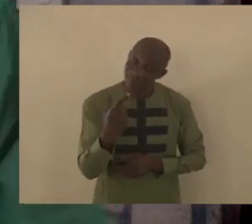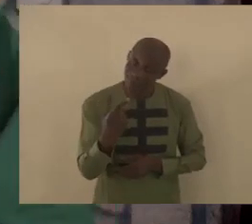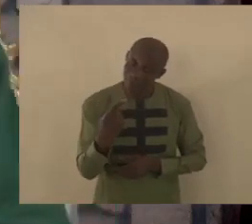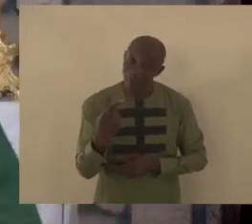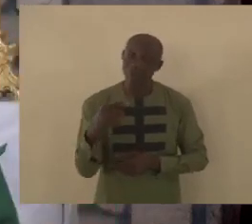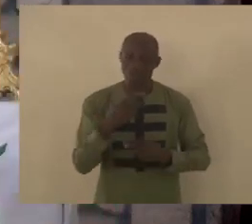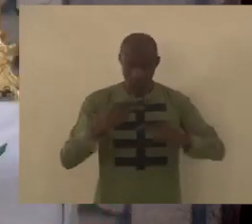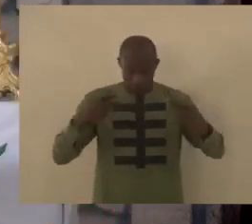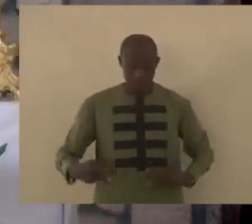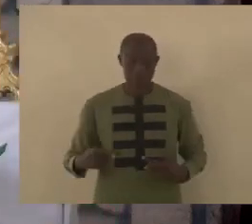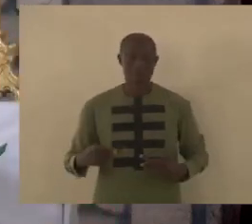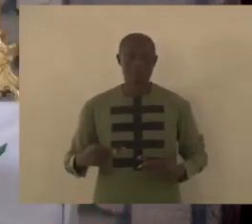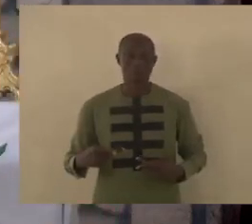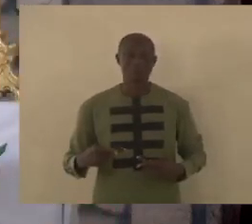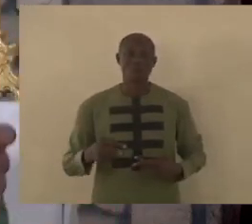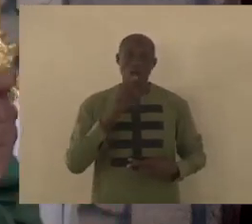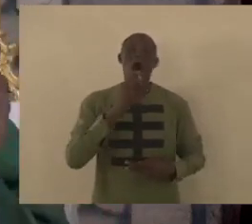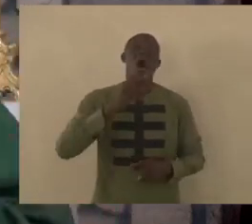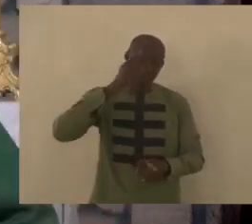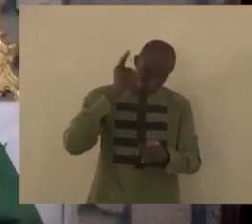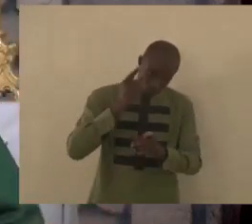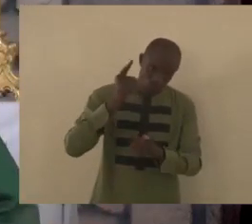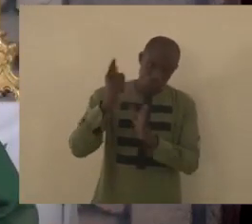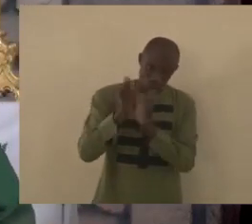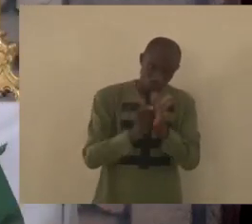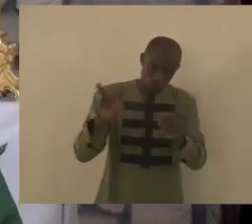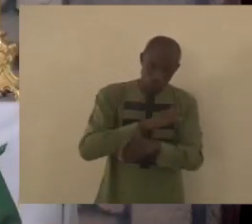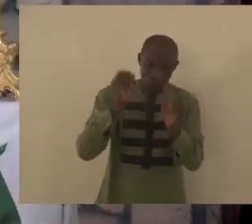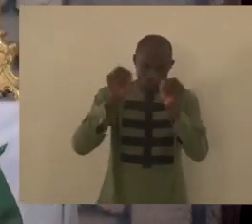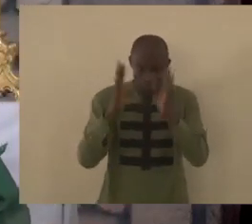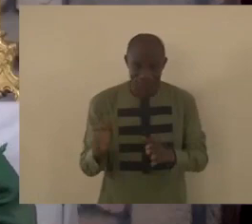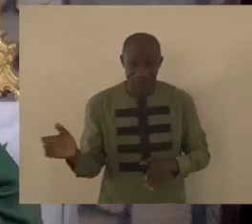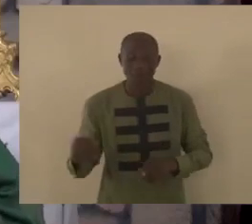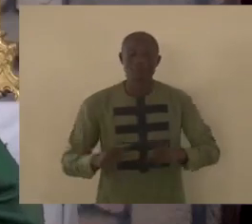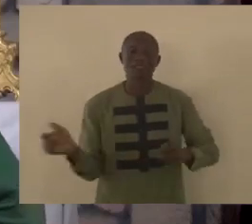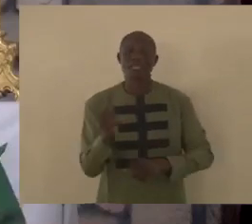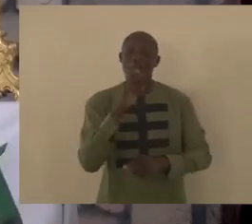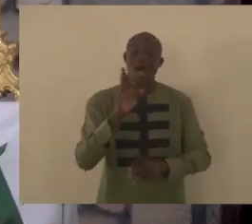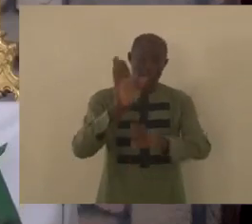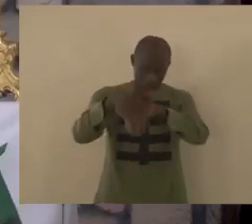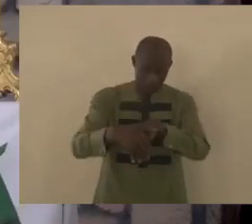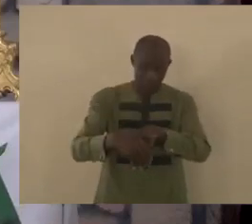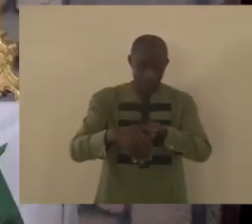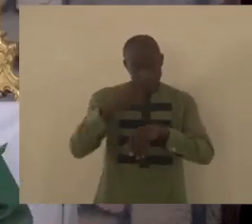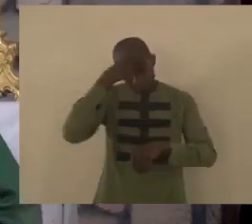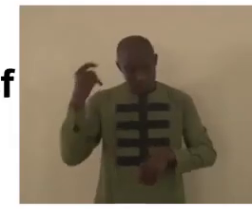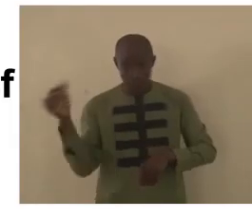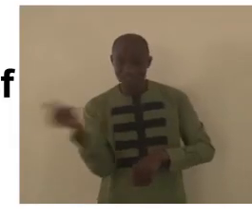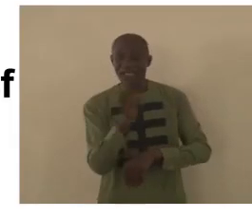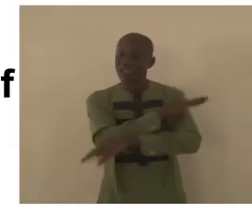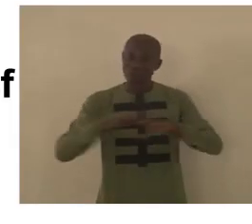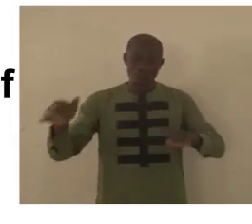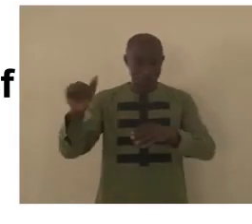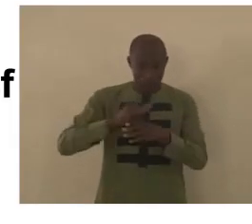He says, although the scribes and the Pharisees are legitimate teachers, they are hypocrites. Why? Because they